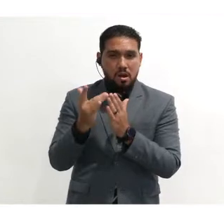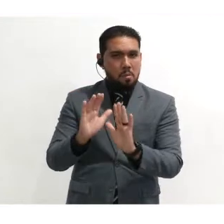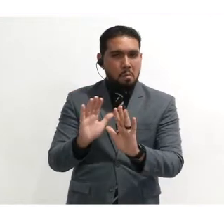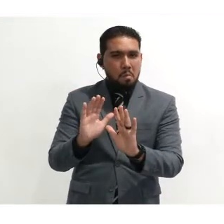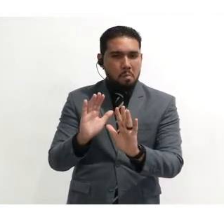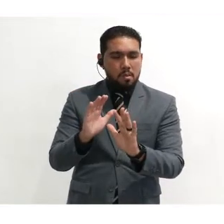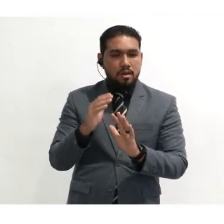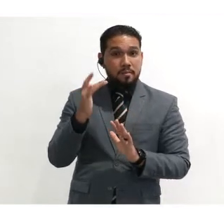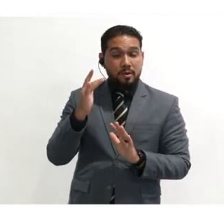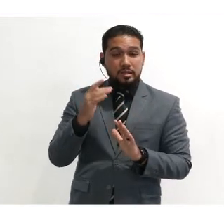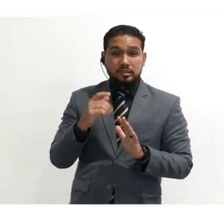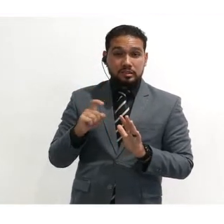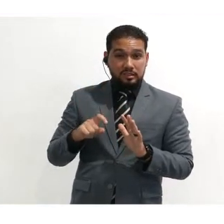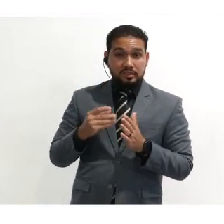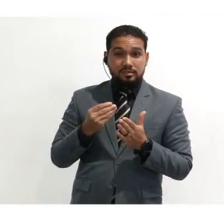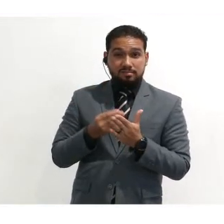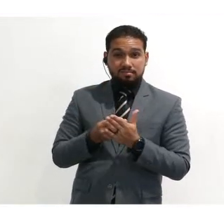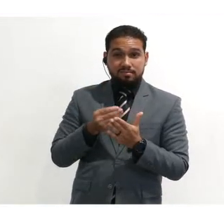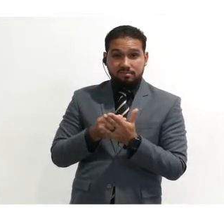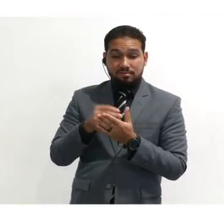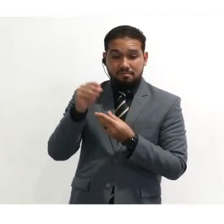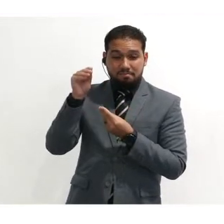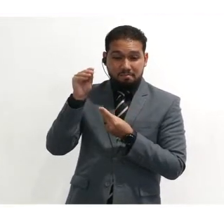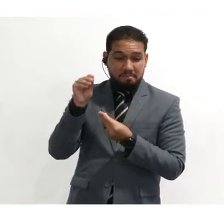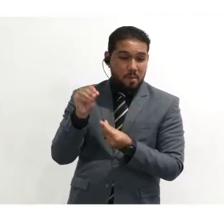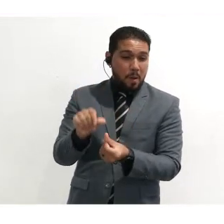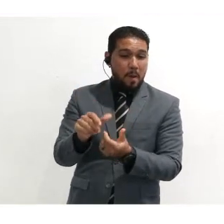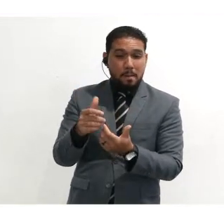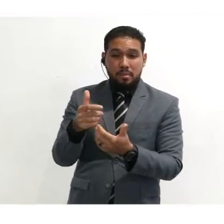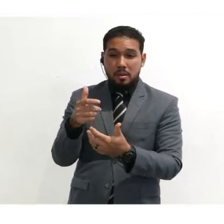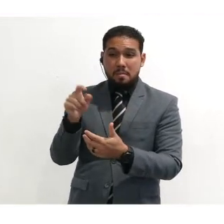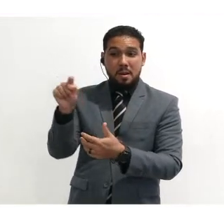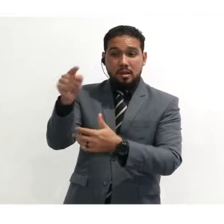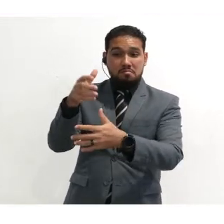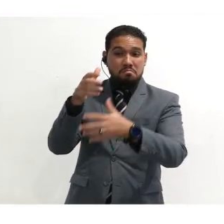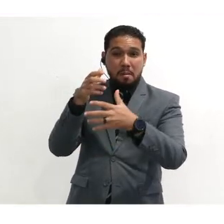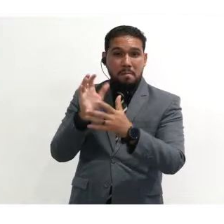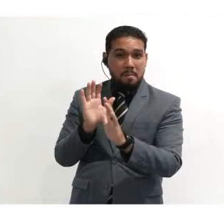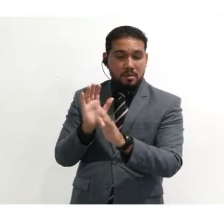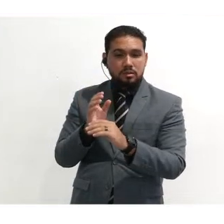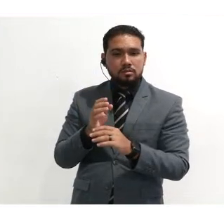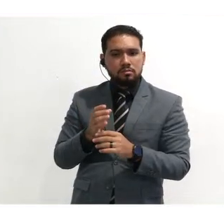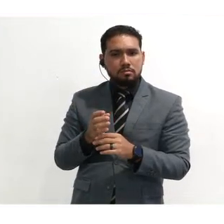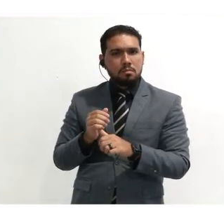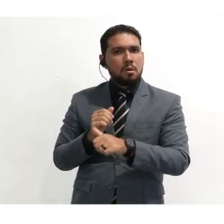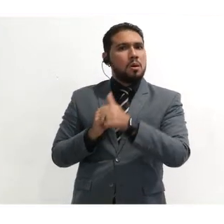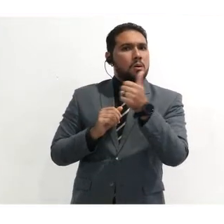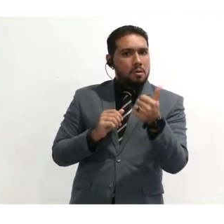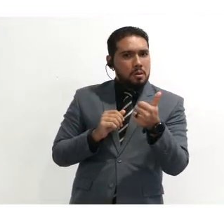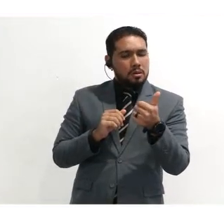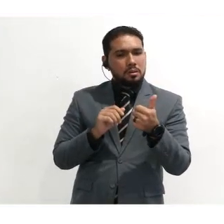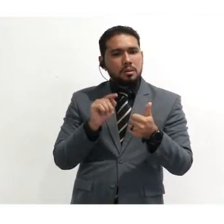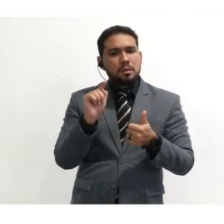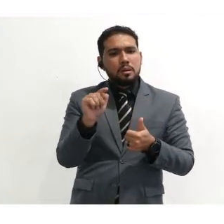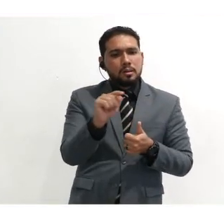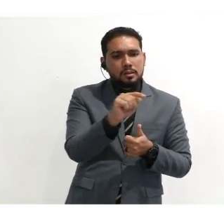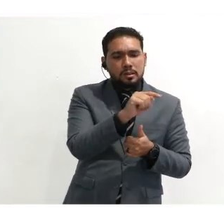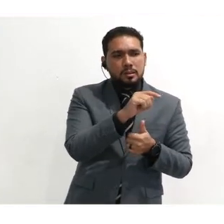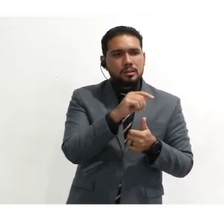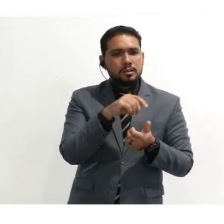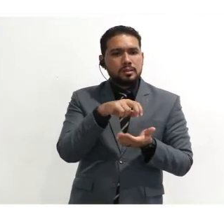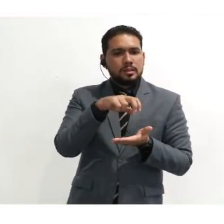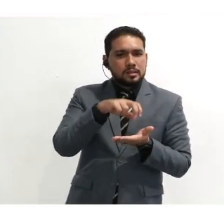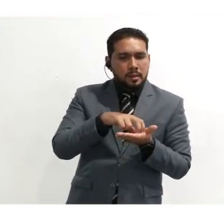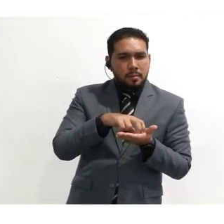knowledge. But there's a lot of semiconductor activity, both at the fab level and at the packaging level, that's not so